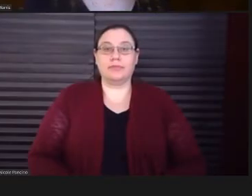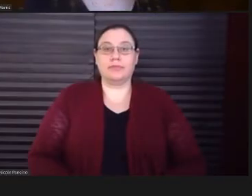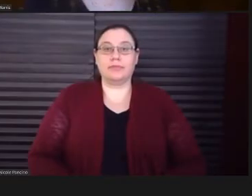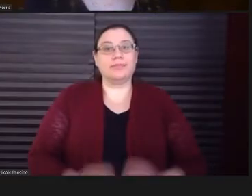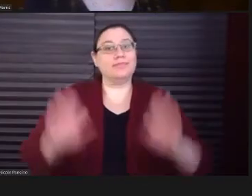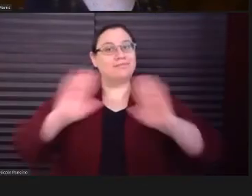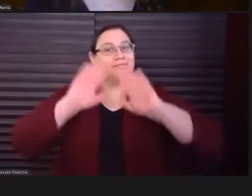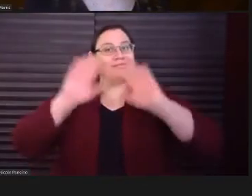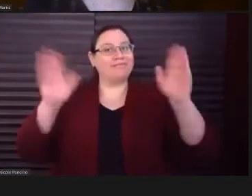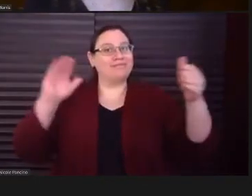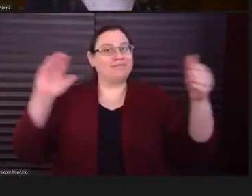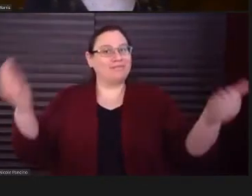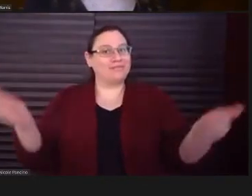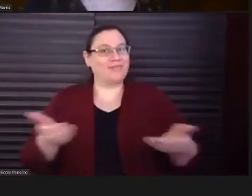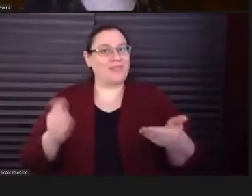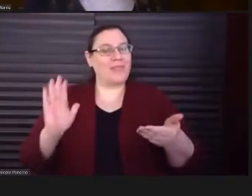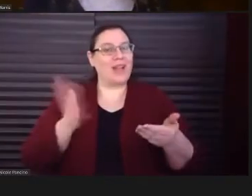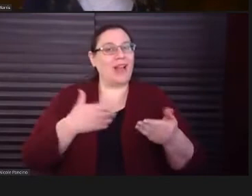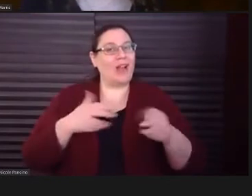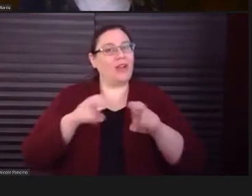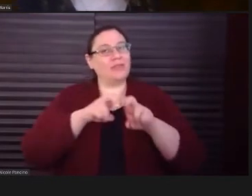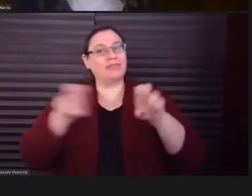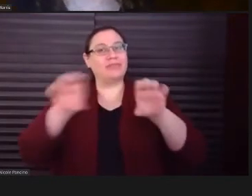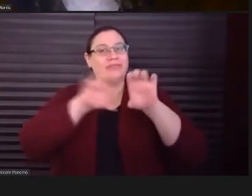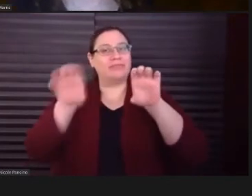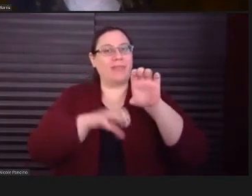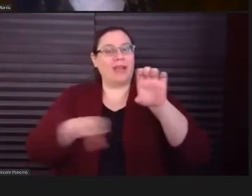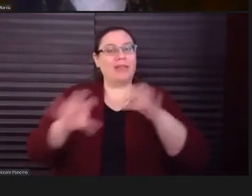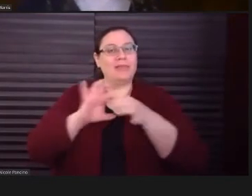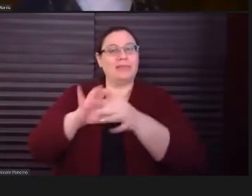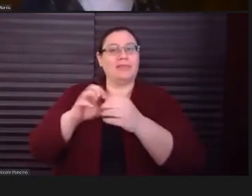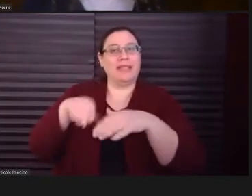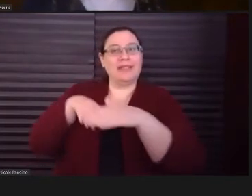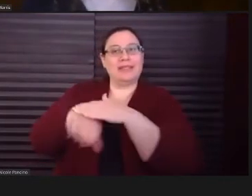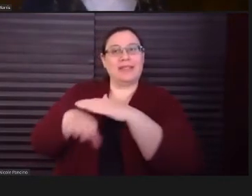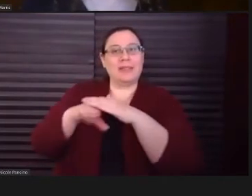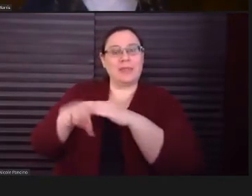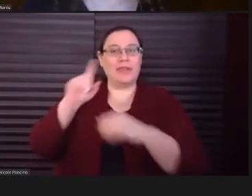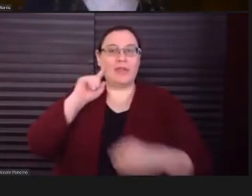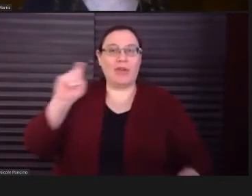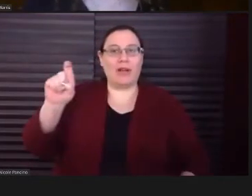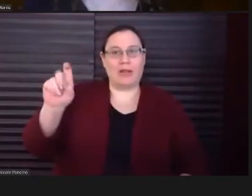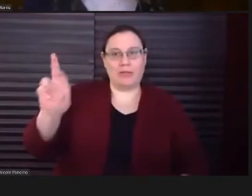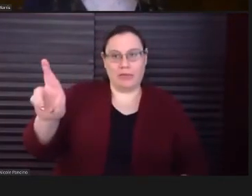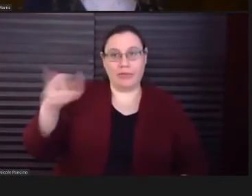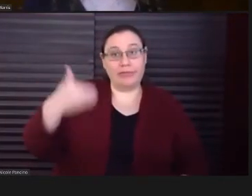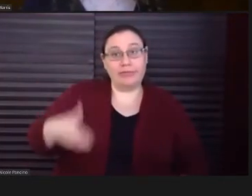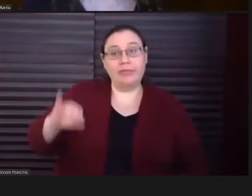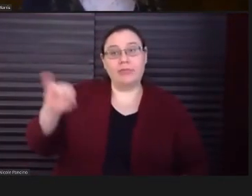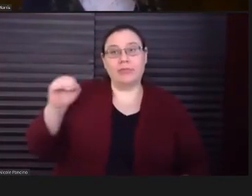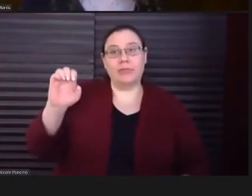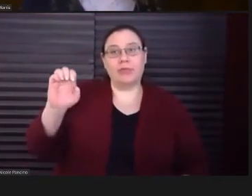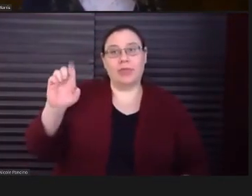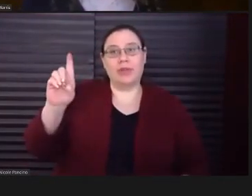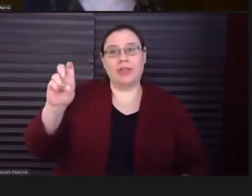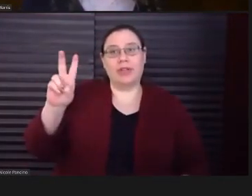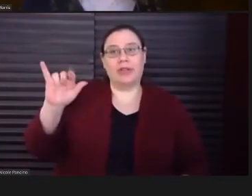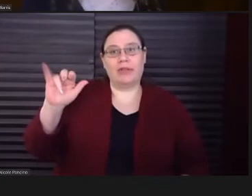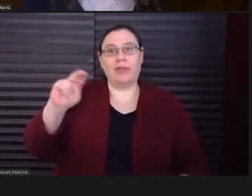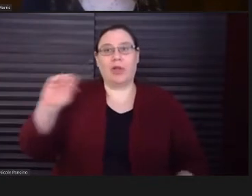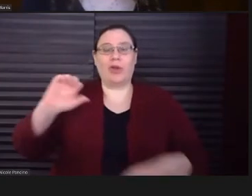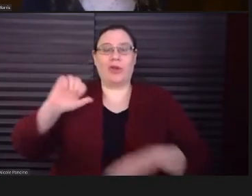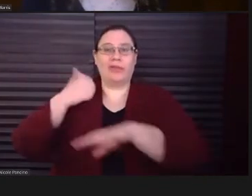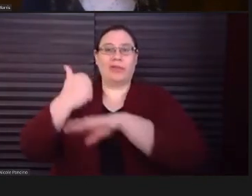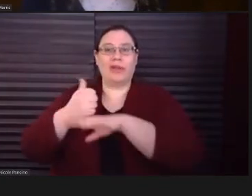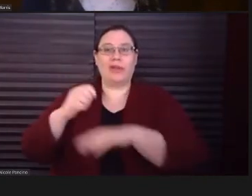Hello and welcome to our panel on accessibility in XR. My name is Joe Devon. I'm co-founder of Diamond, an